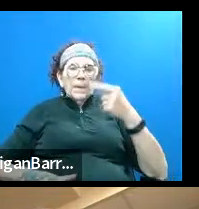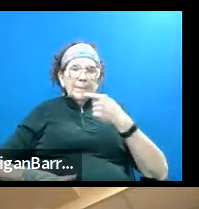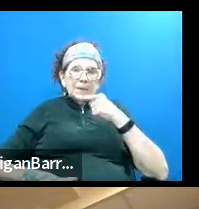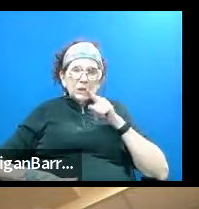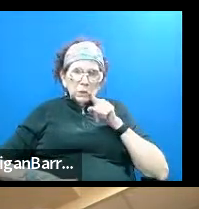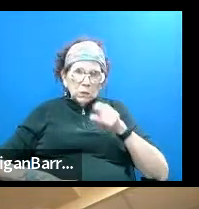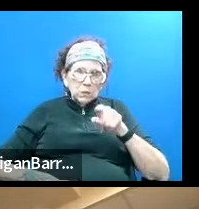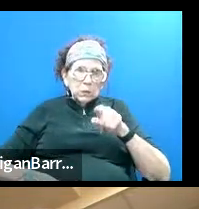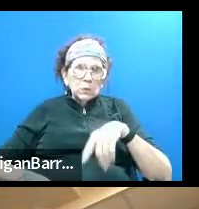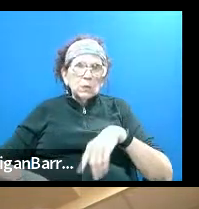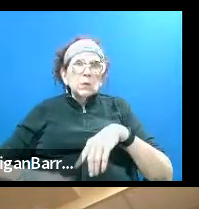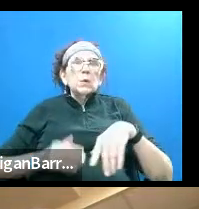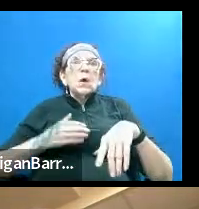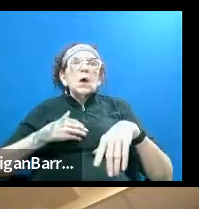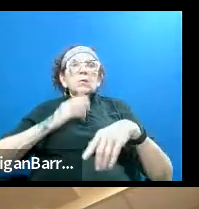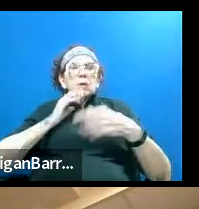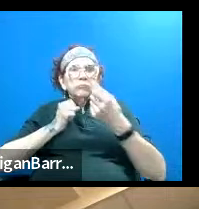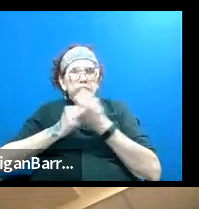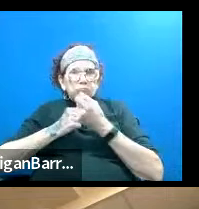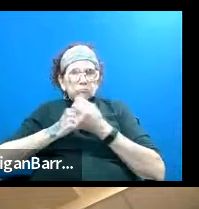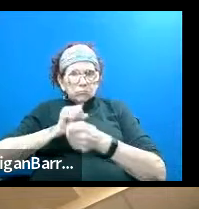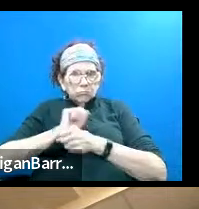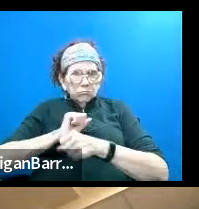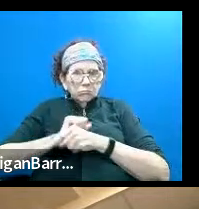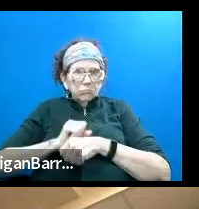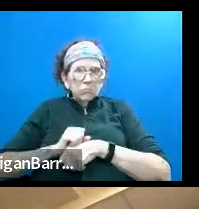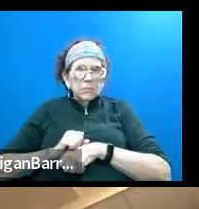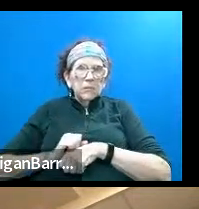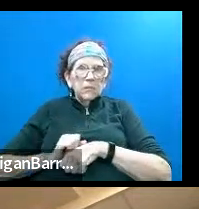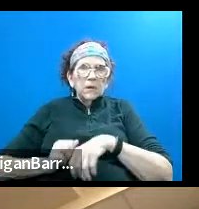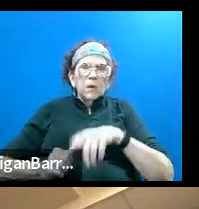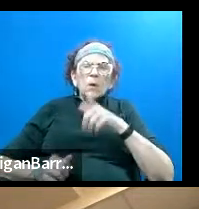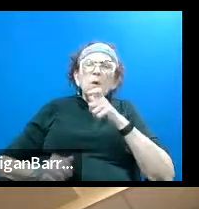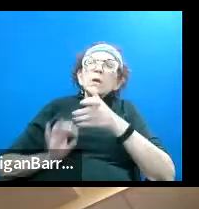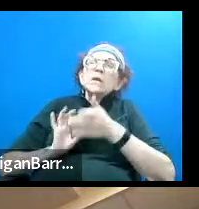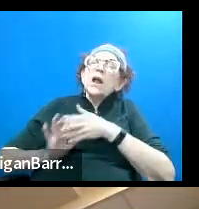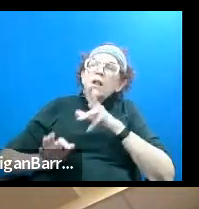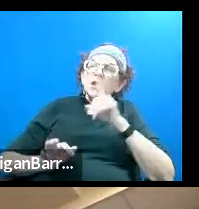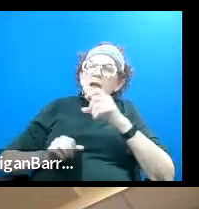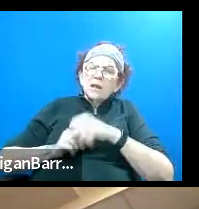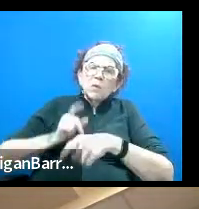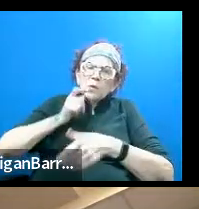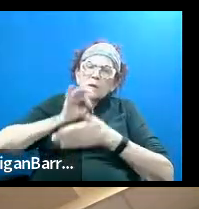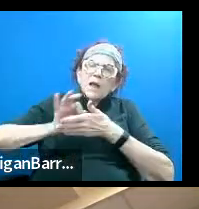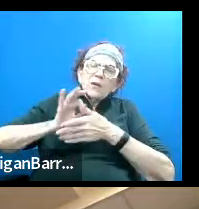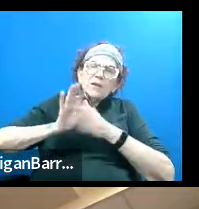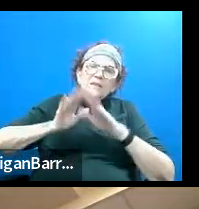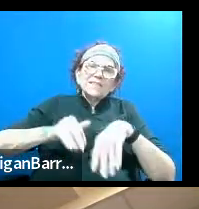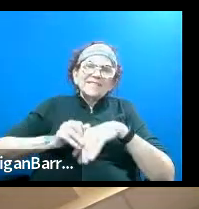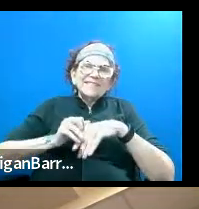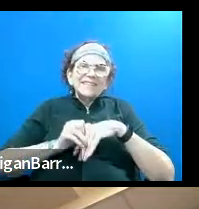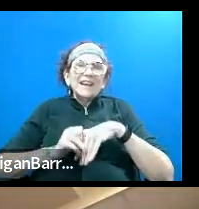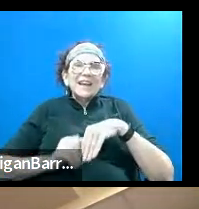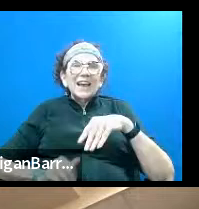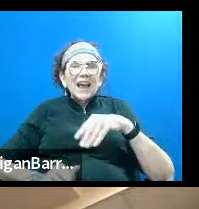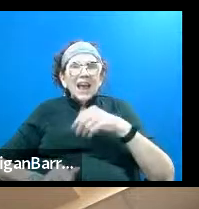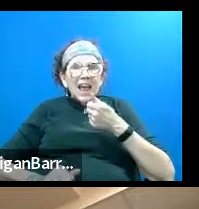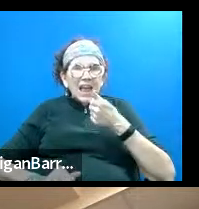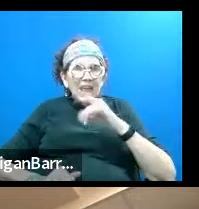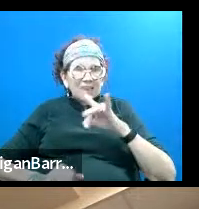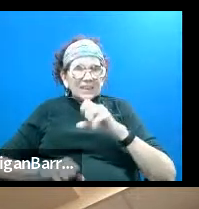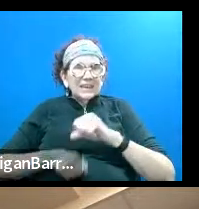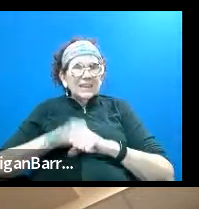like that? 38, but who's counting? Oh, my goodness. 18 is president, but 38 with